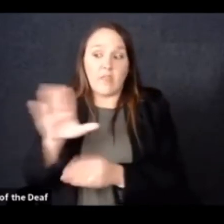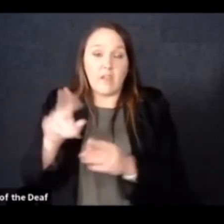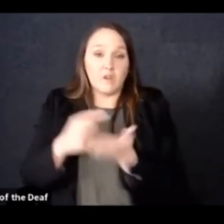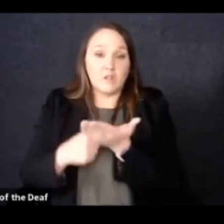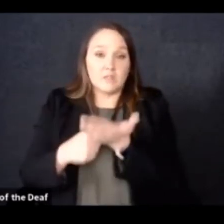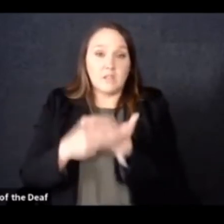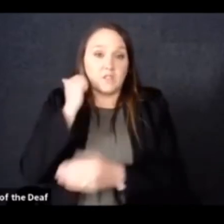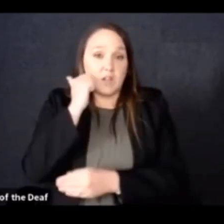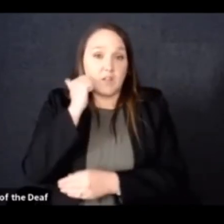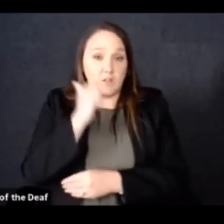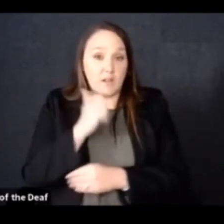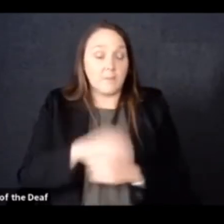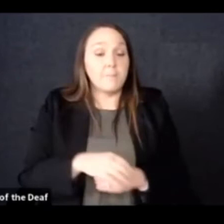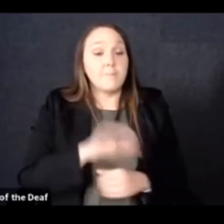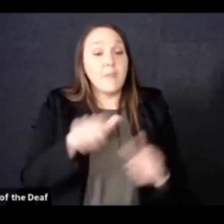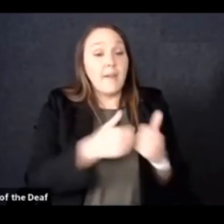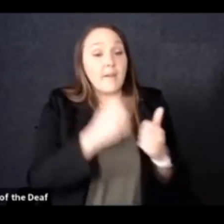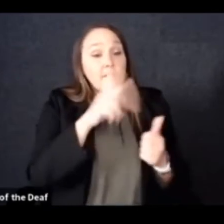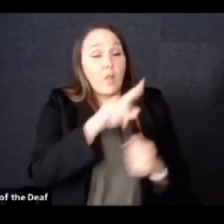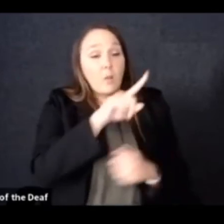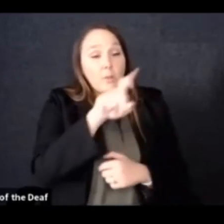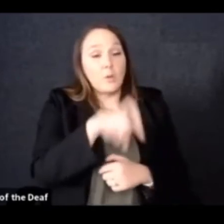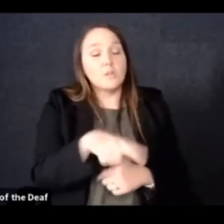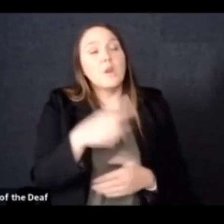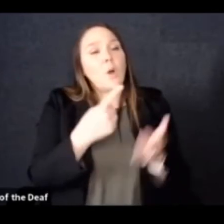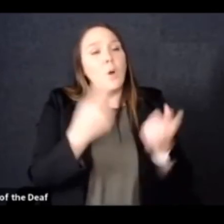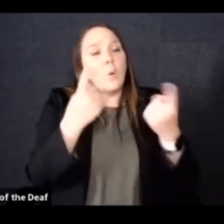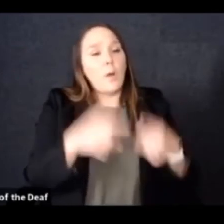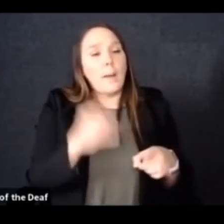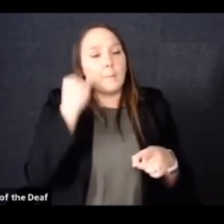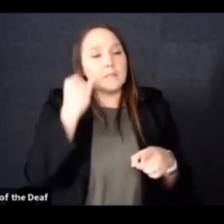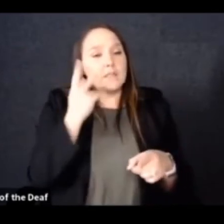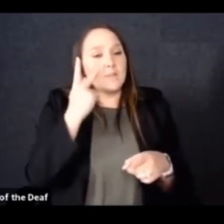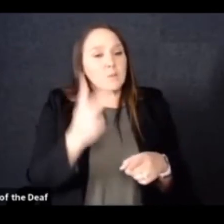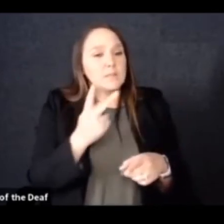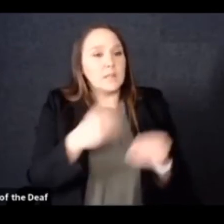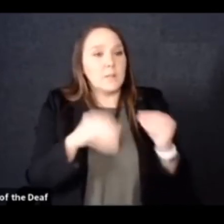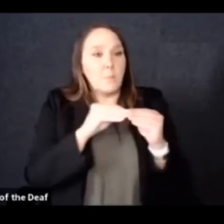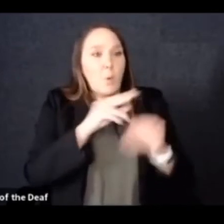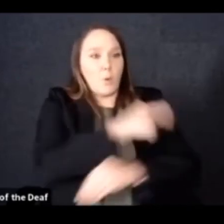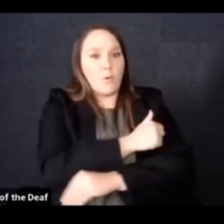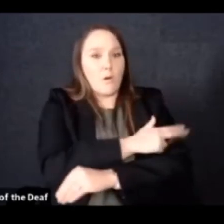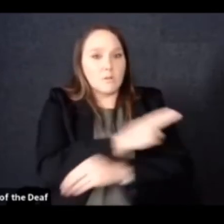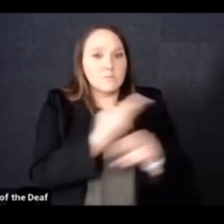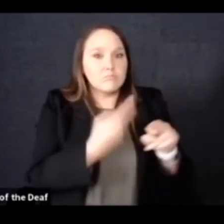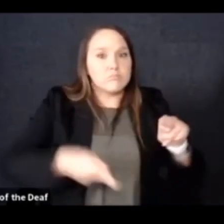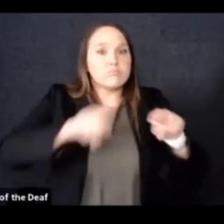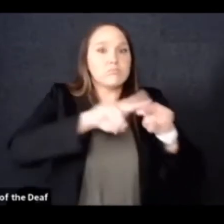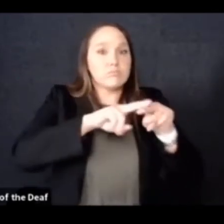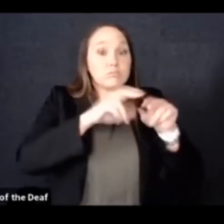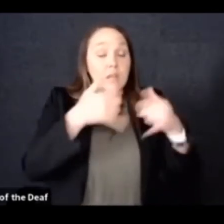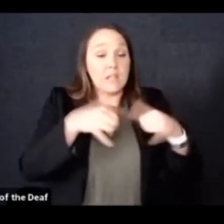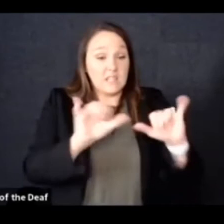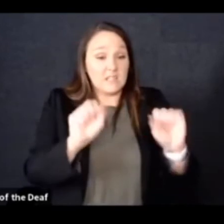Jeff's follow-up question is, what happens if we do see another hospitalization surge, and can we still use the expo center?